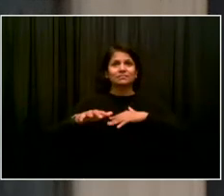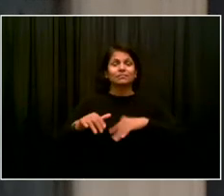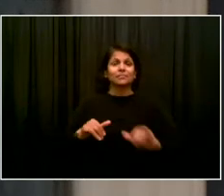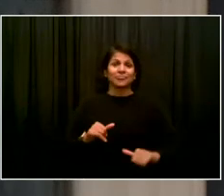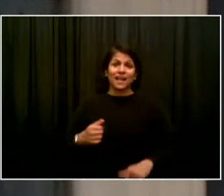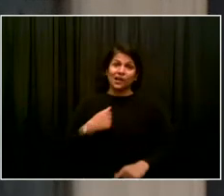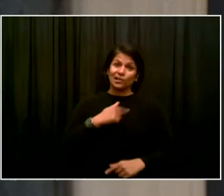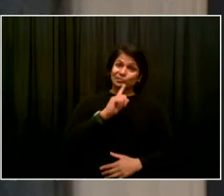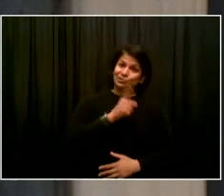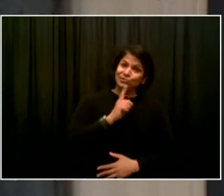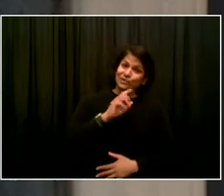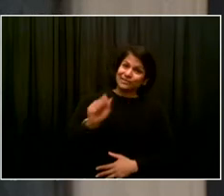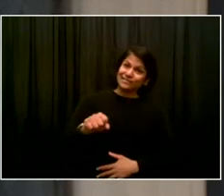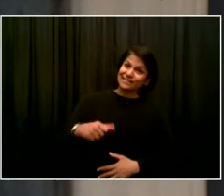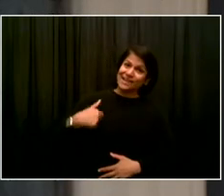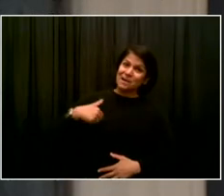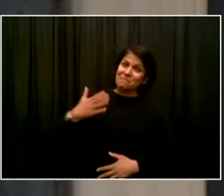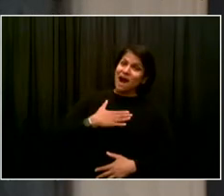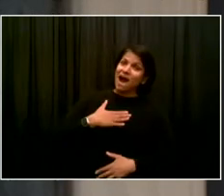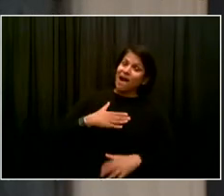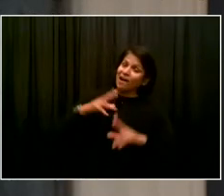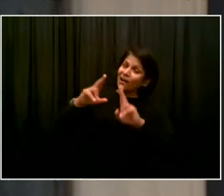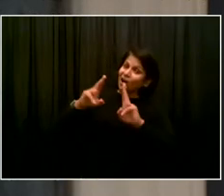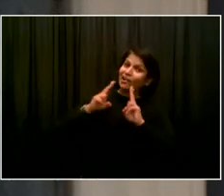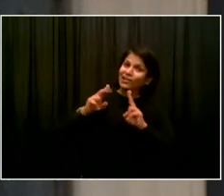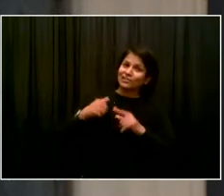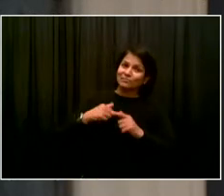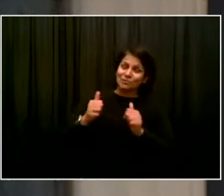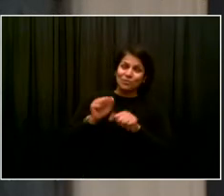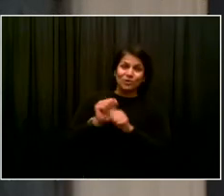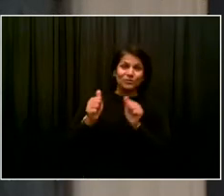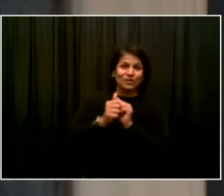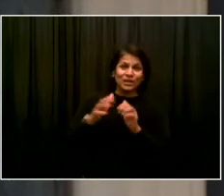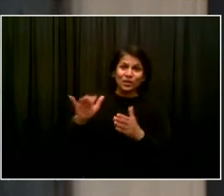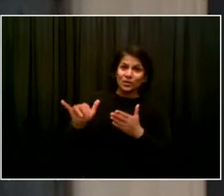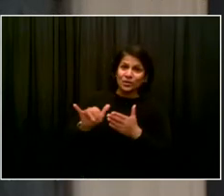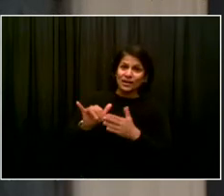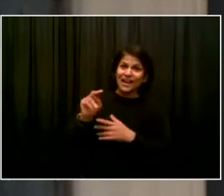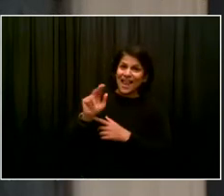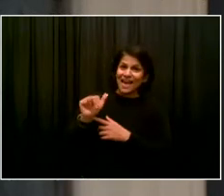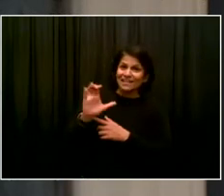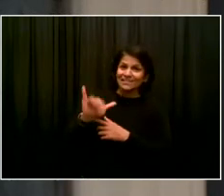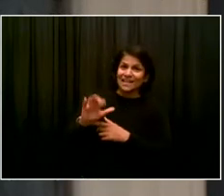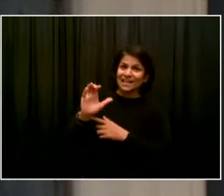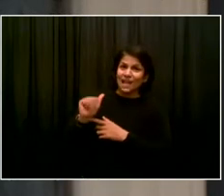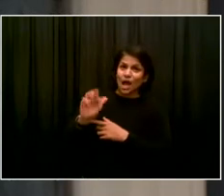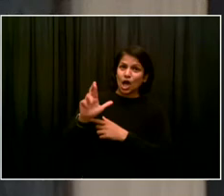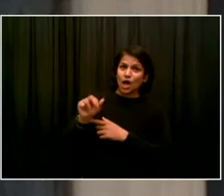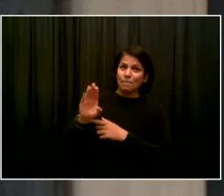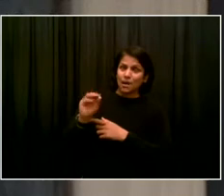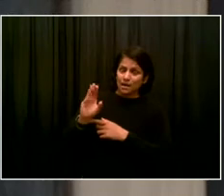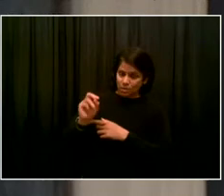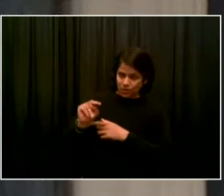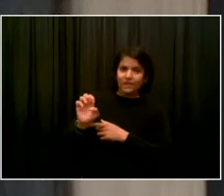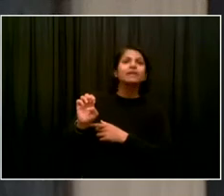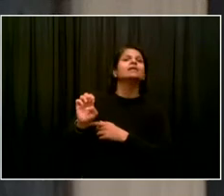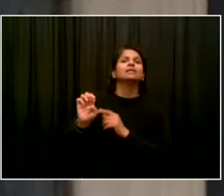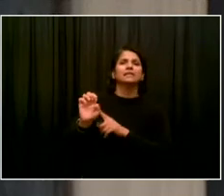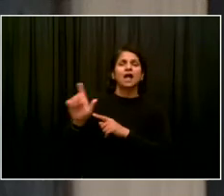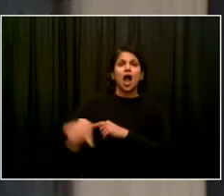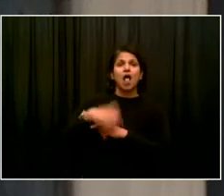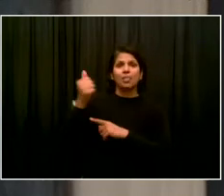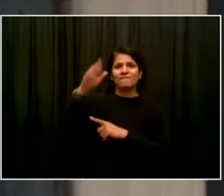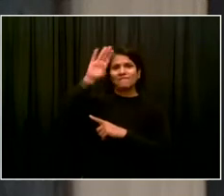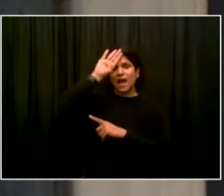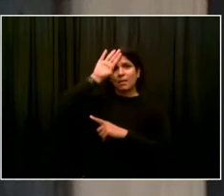Firefighters. You know, I feel like I just, you know, lend myself. It's like it's all these other people that are doing the great work, you know,